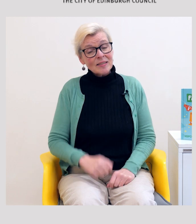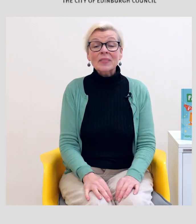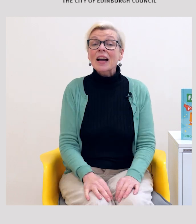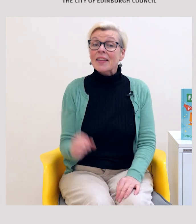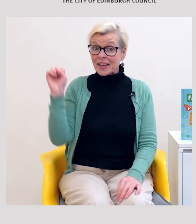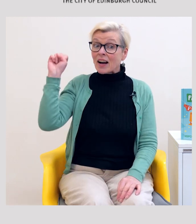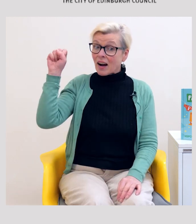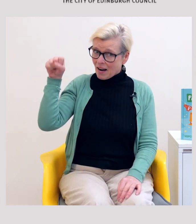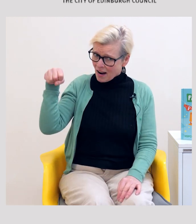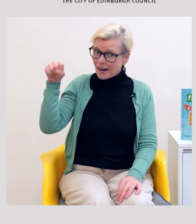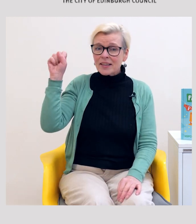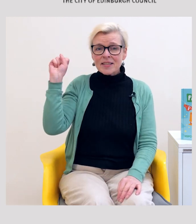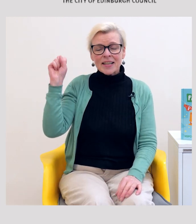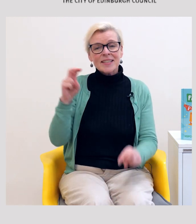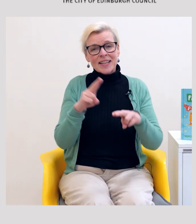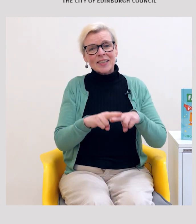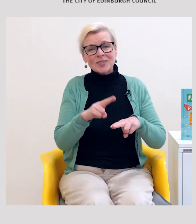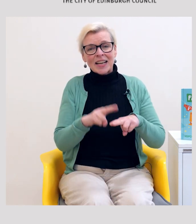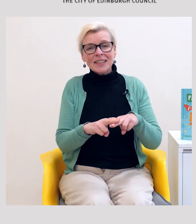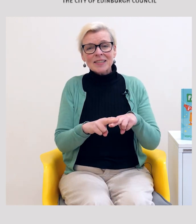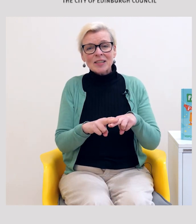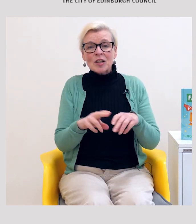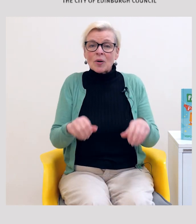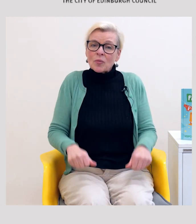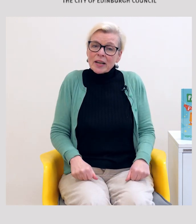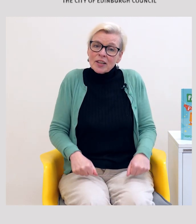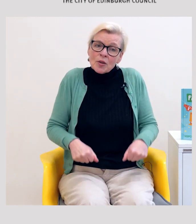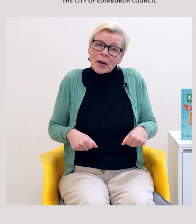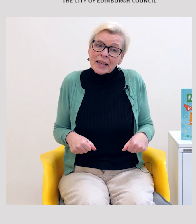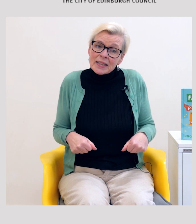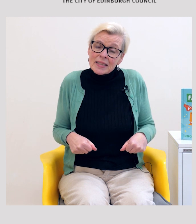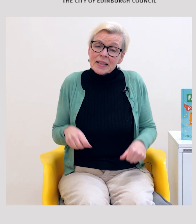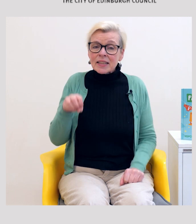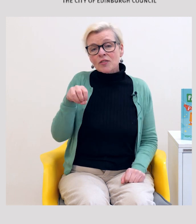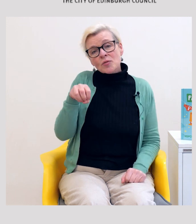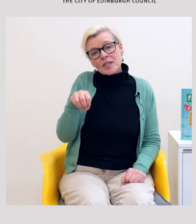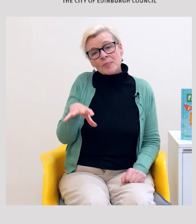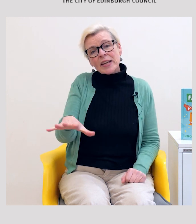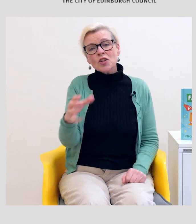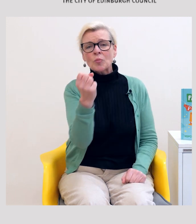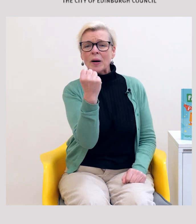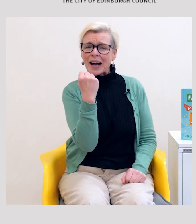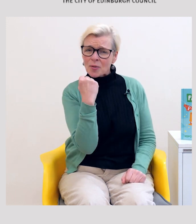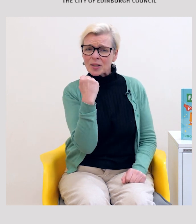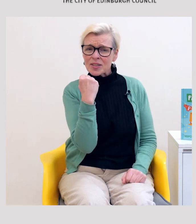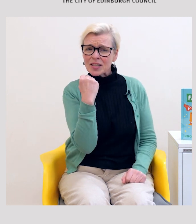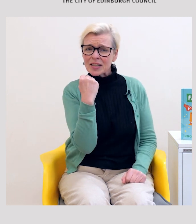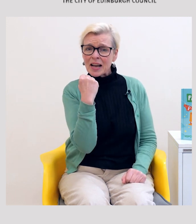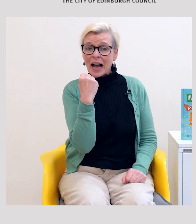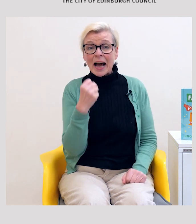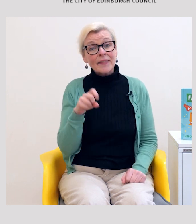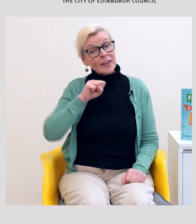asks. They are, says Dino Dad. But wearing your pants gives you special